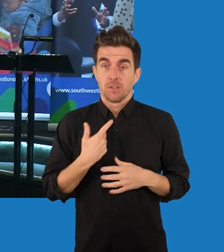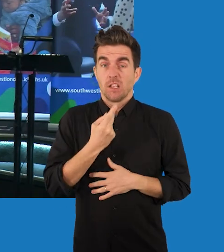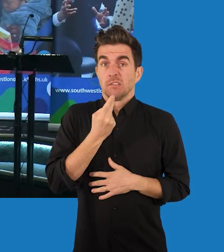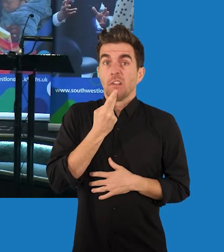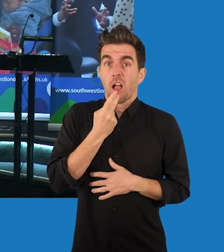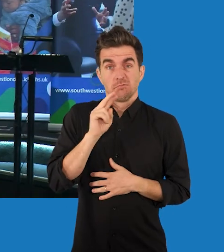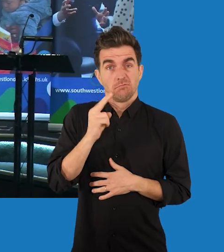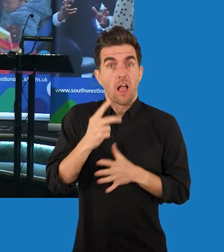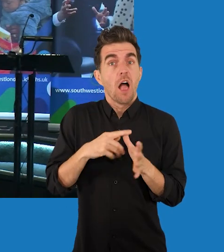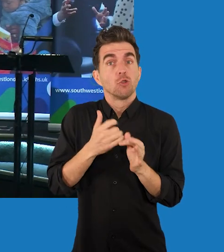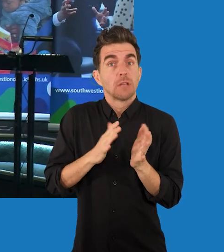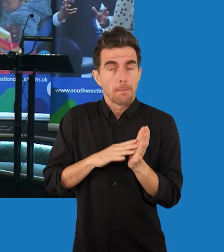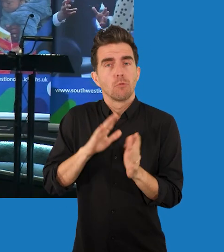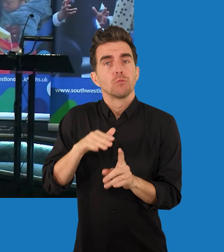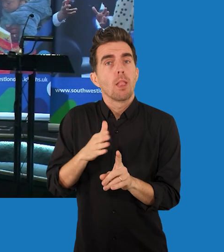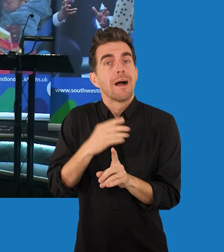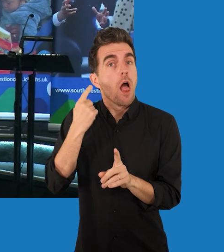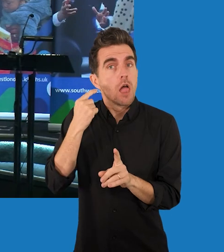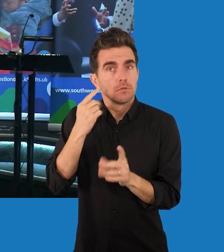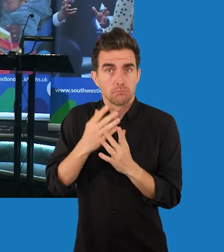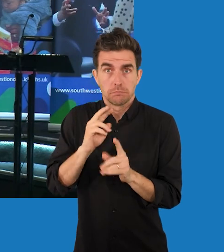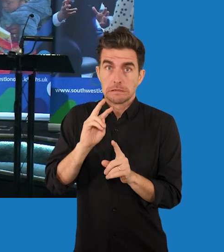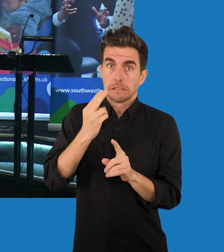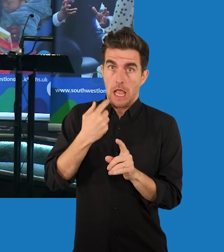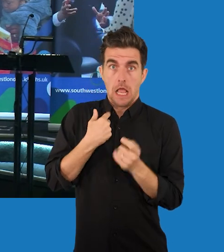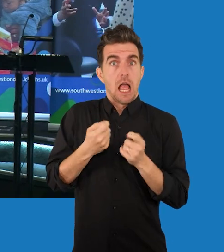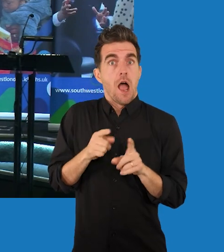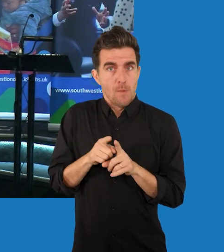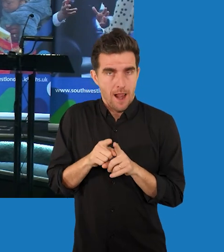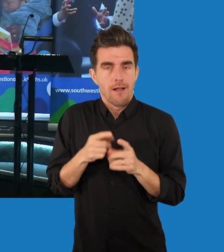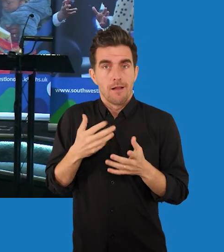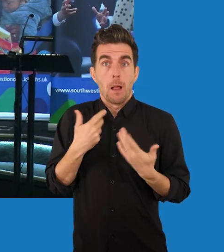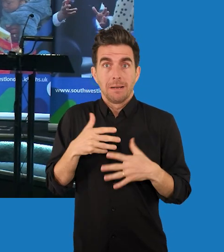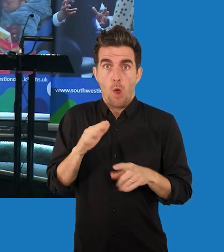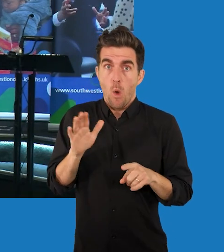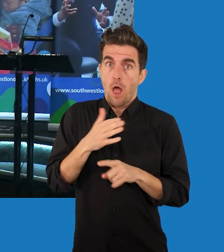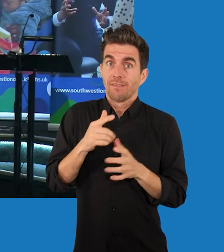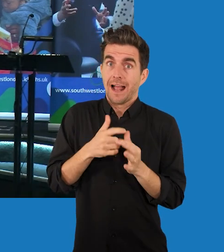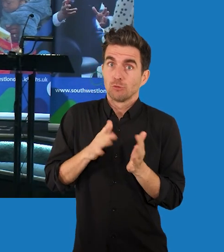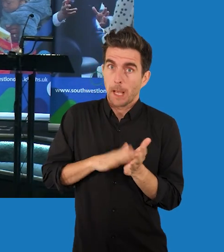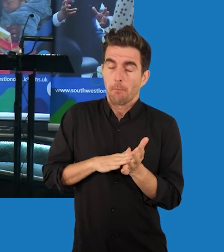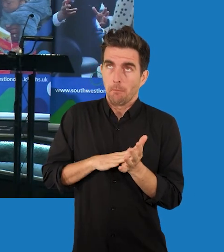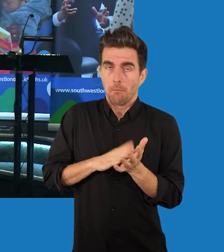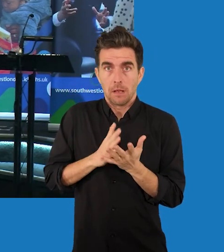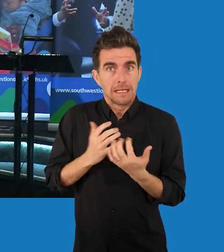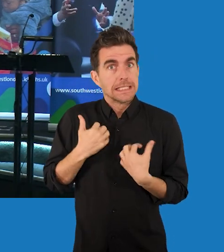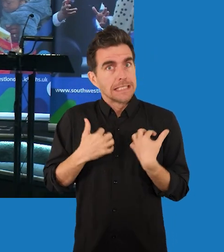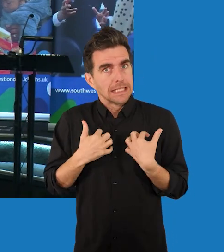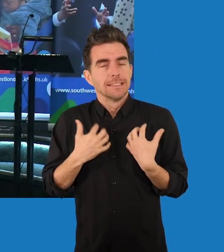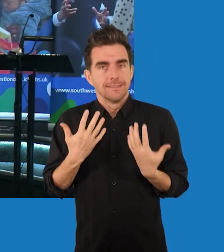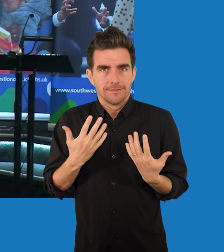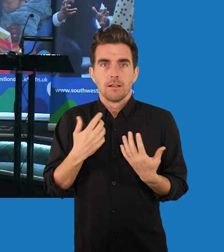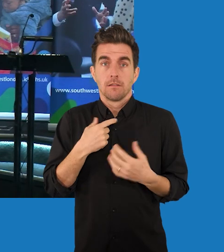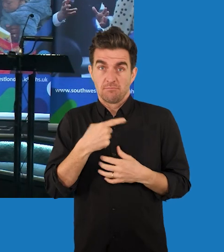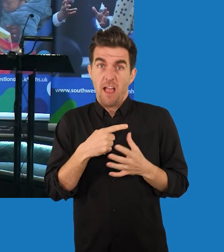This is our second AGM for South West London, and it's the second one I've done as well. So I've actually been here for all of the AGMs, which is quite exciting. I've just